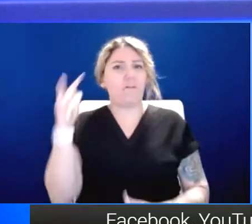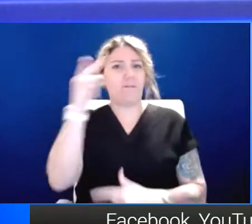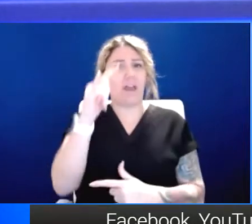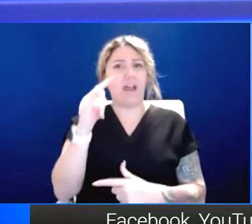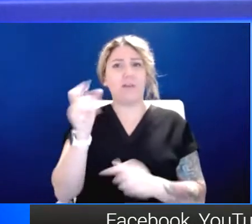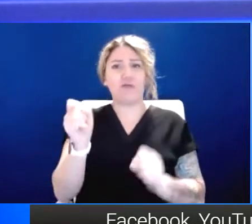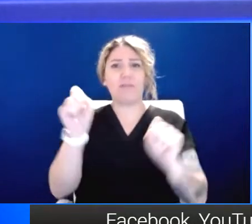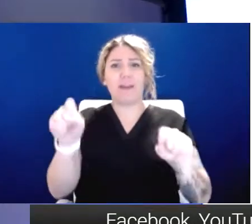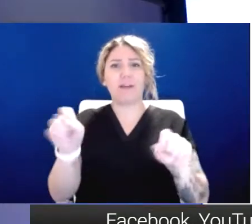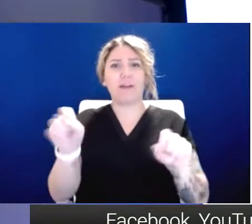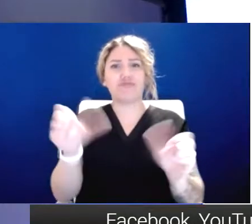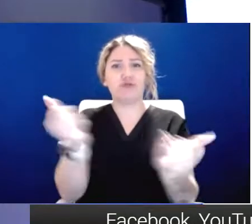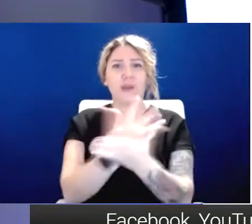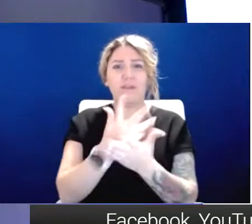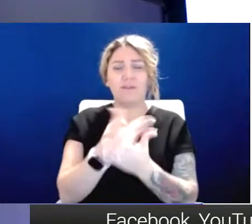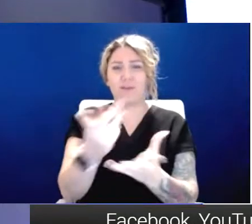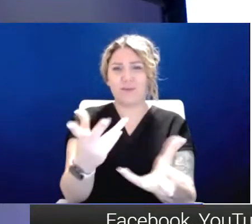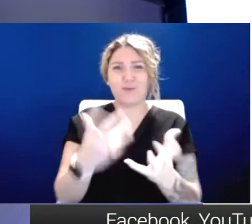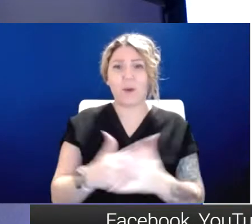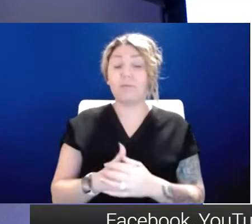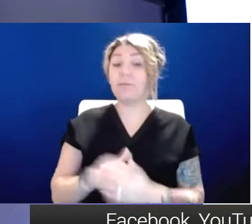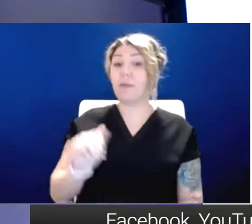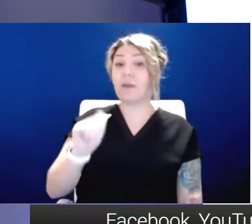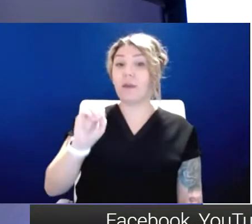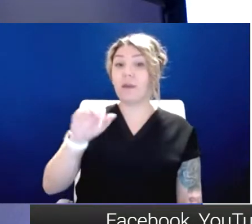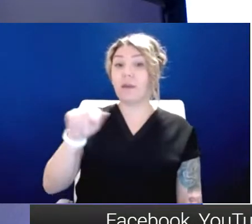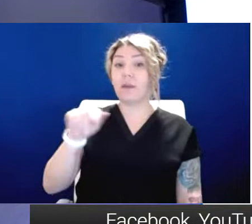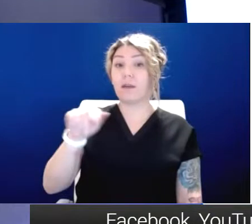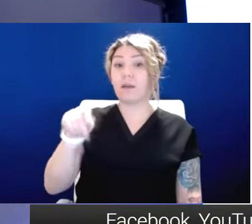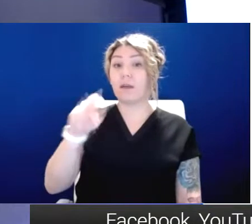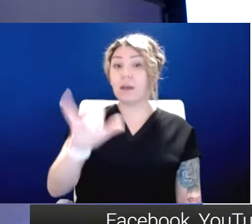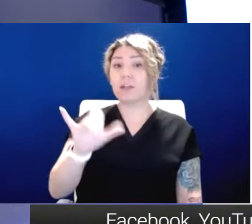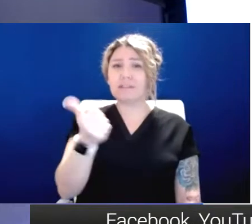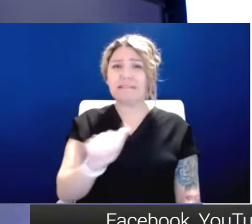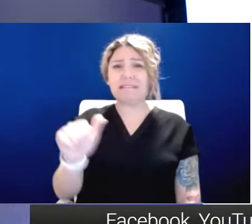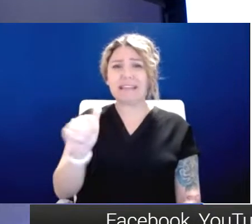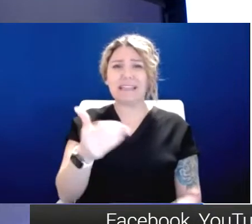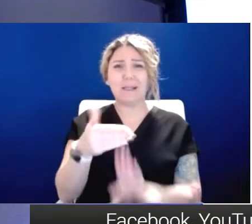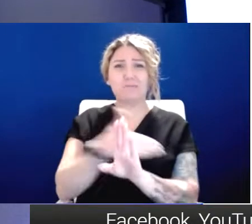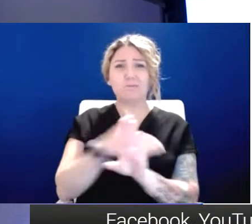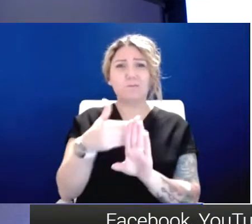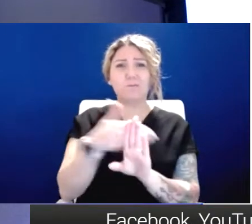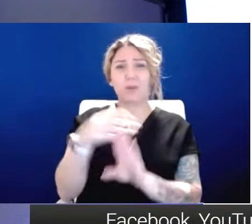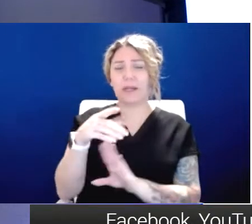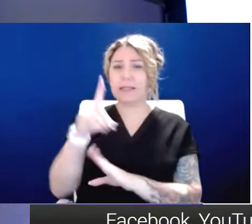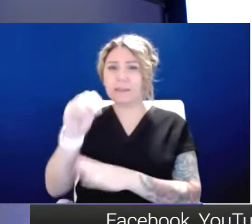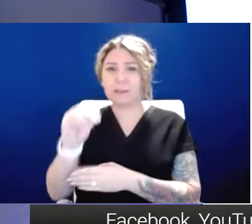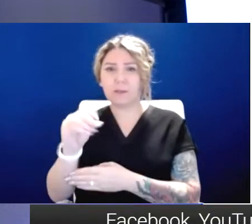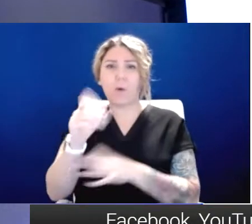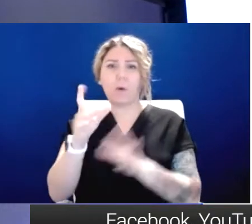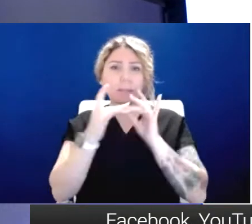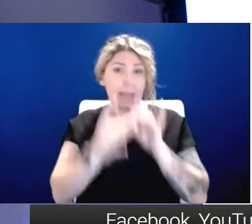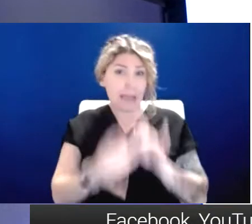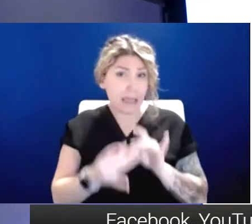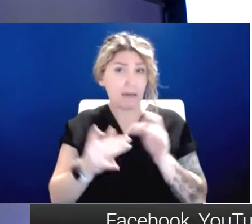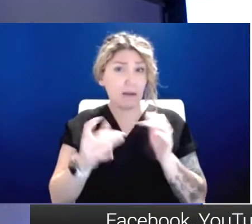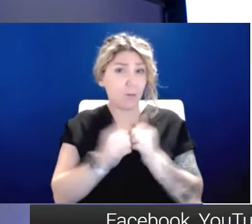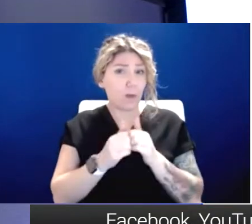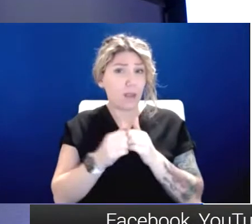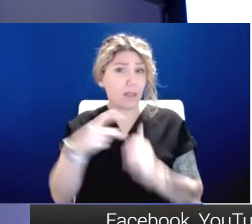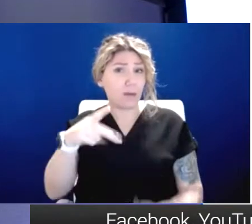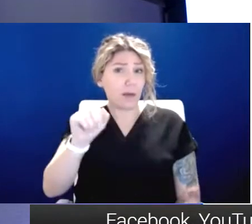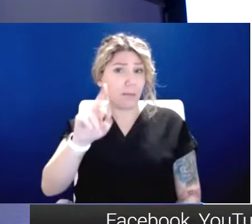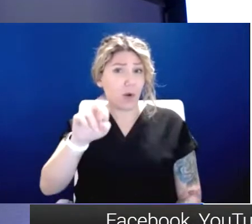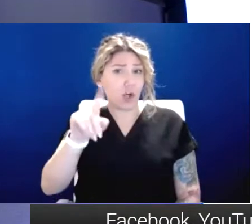to do. Okay, Ashley wants to know, are there any precursor disorders or syndromes that have been linked to Parkinson's, and so that we could do something